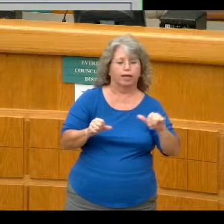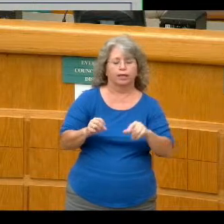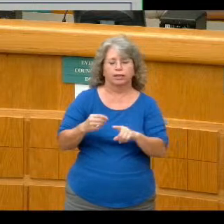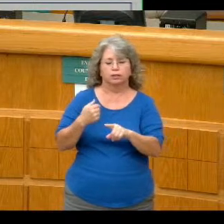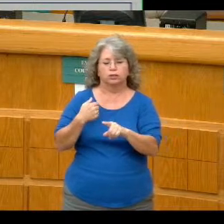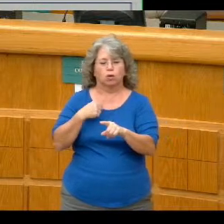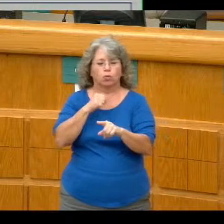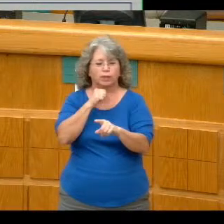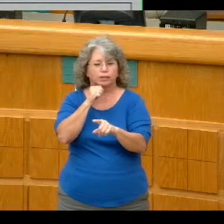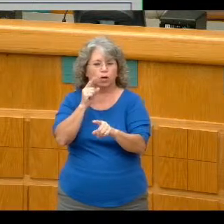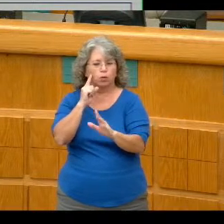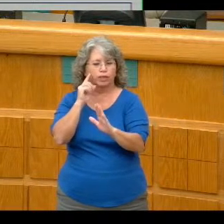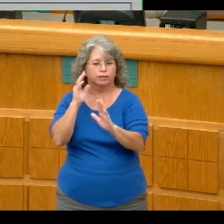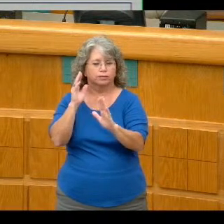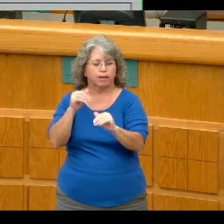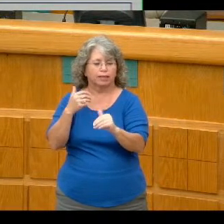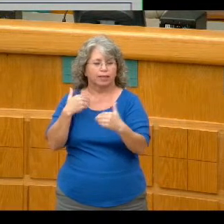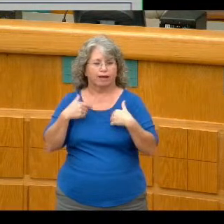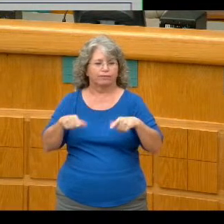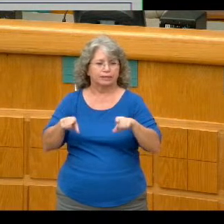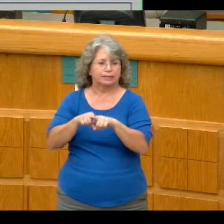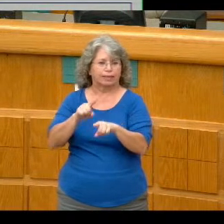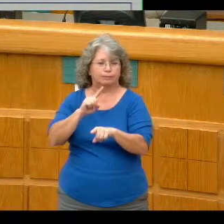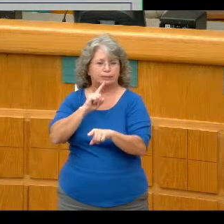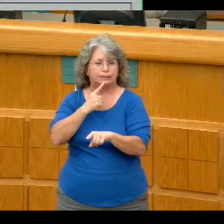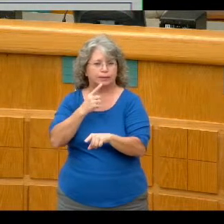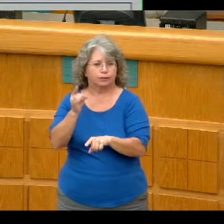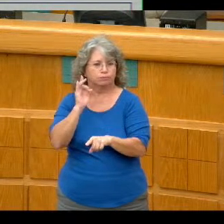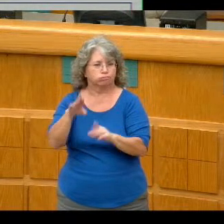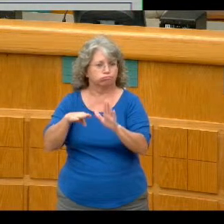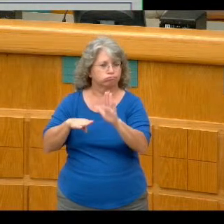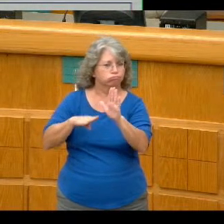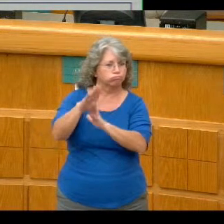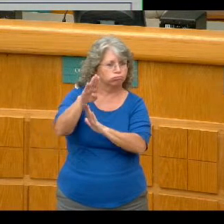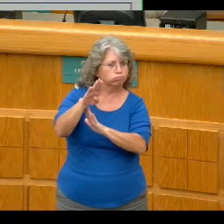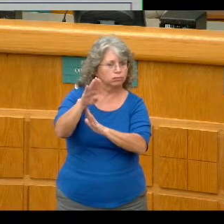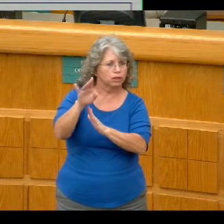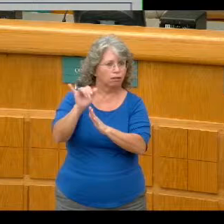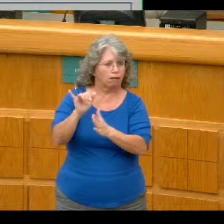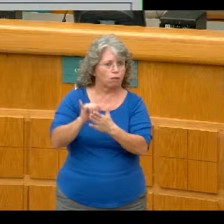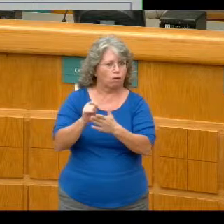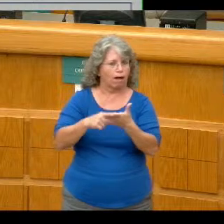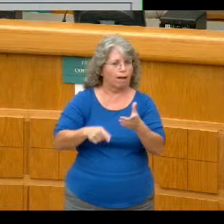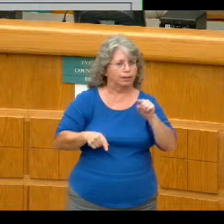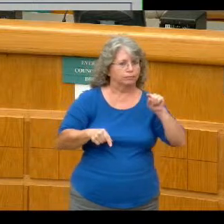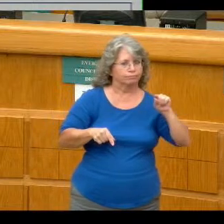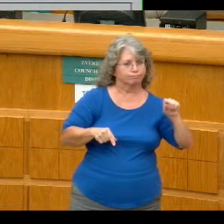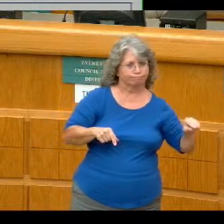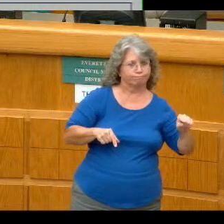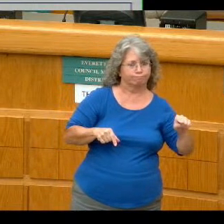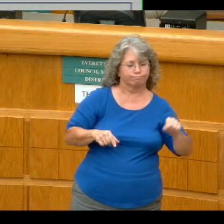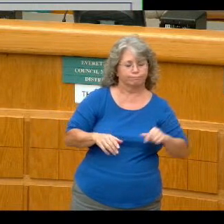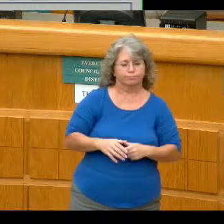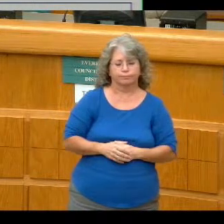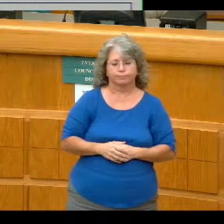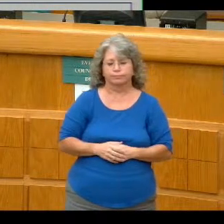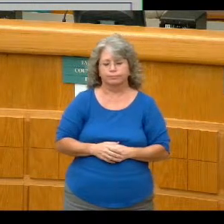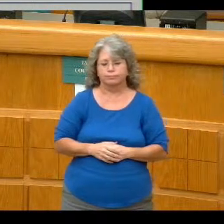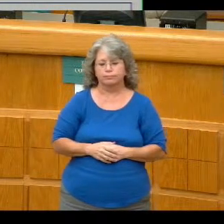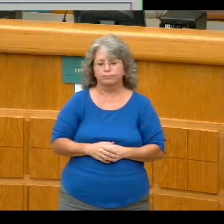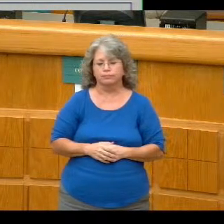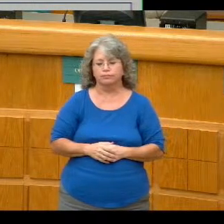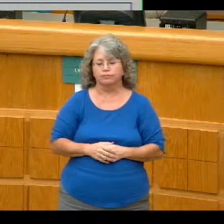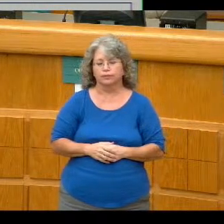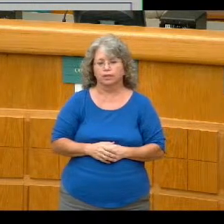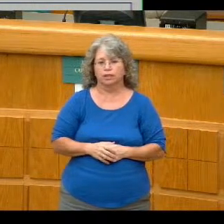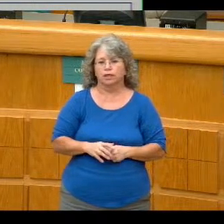be some sort of serious bump that was caused by Labor Day. Now, the difference between these two, though, and I want to point this out,